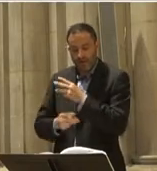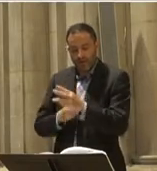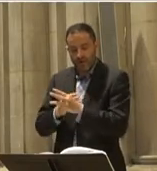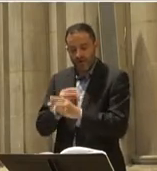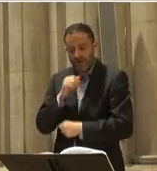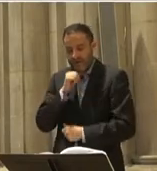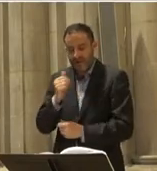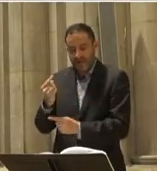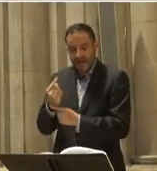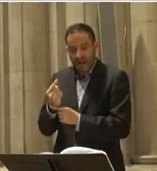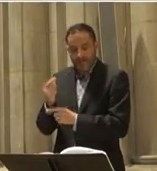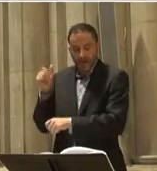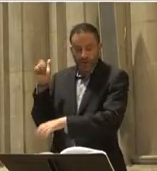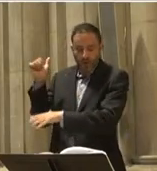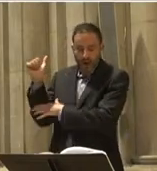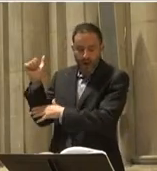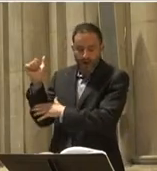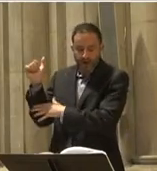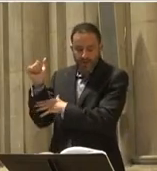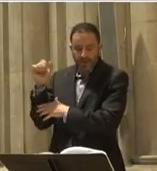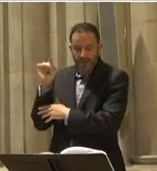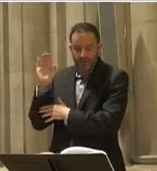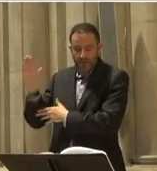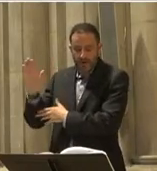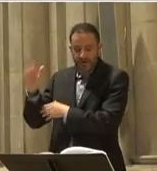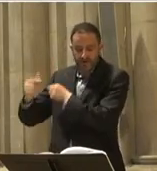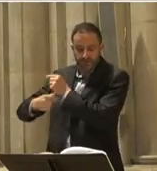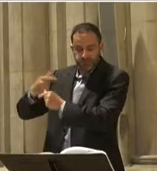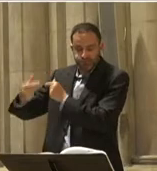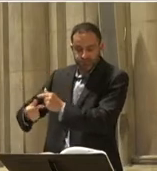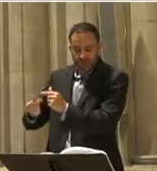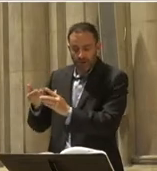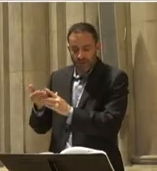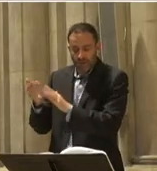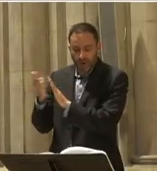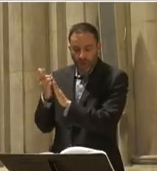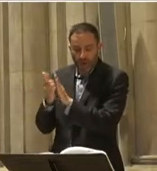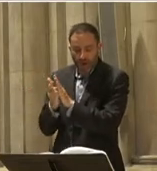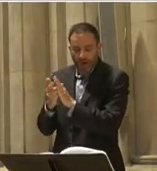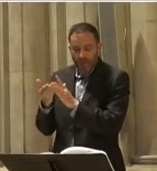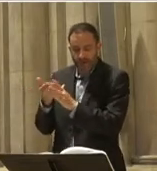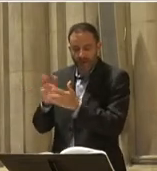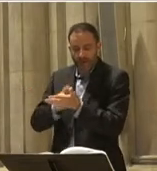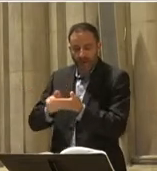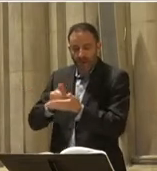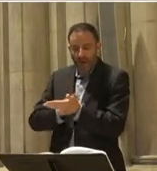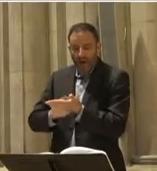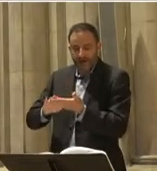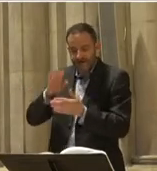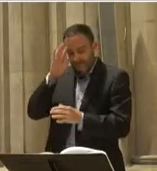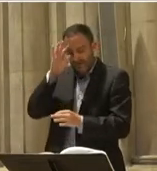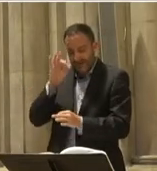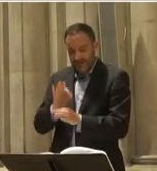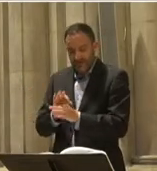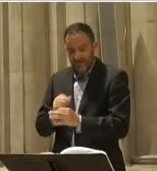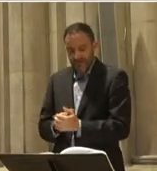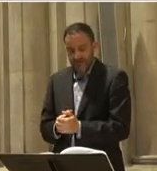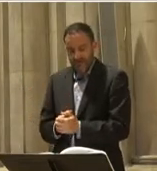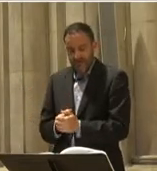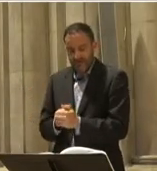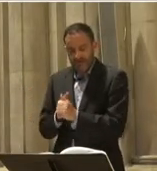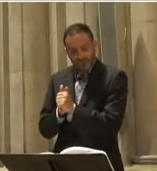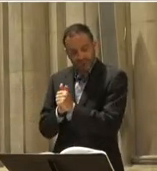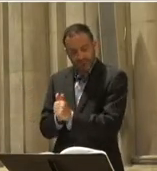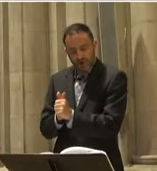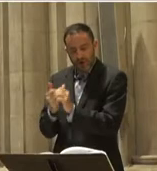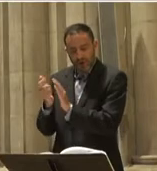not come to Abraham or to his descendants through the law, but through the righteousness of faith. If it